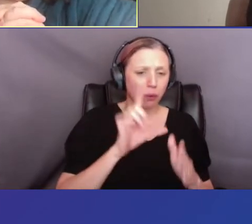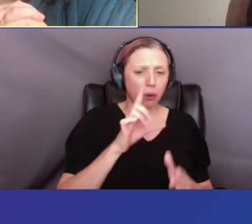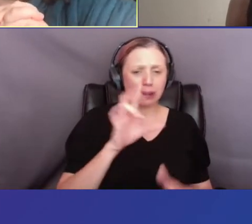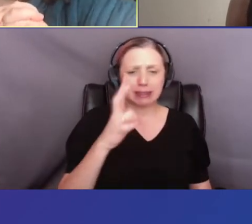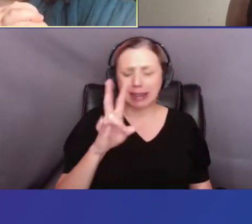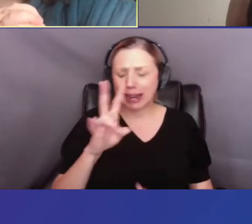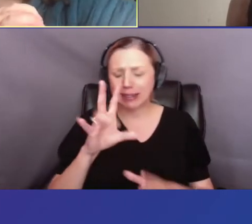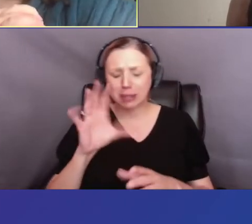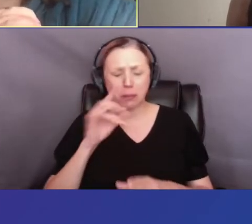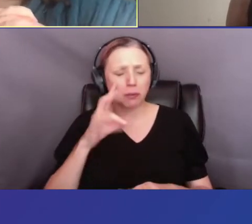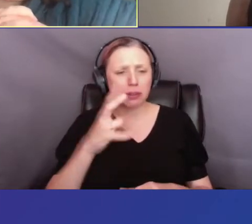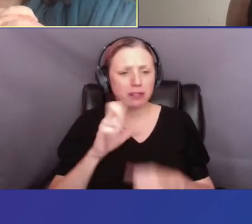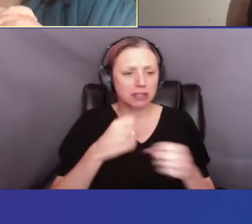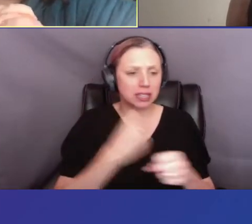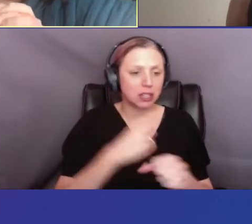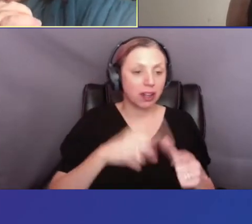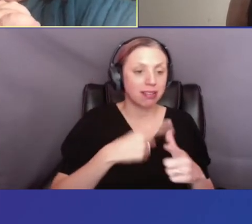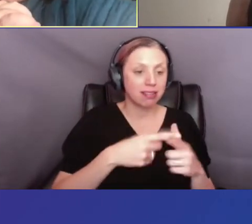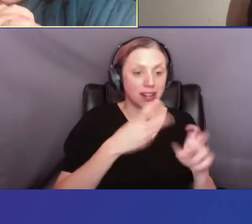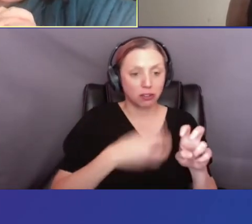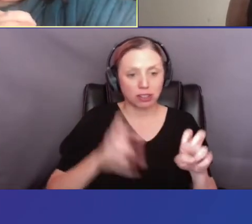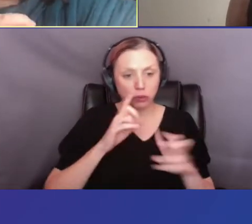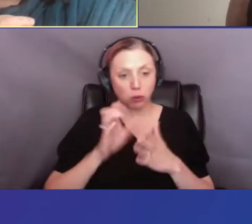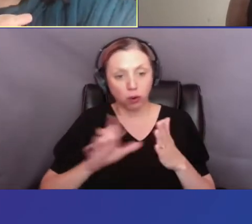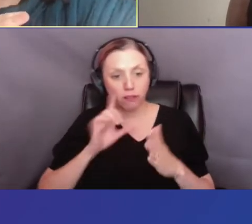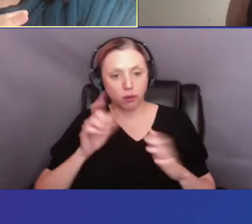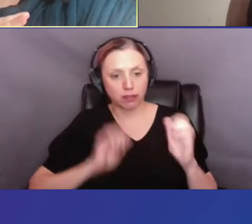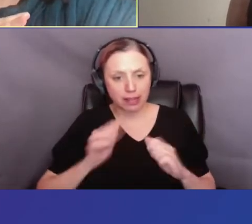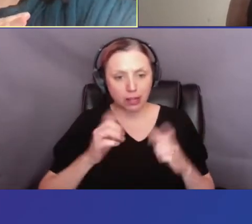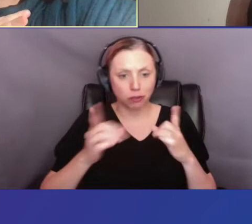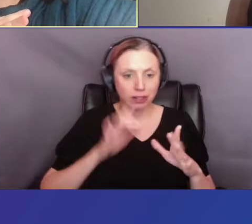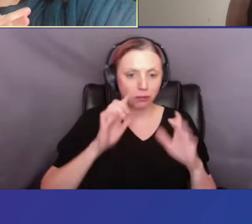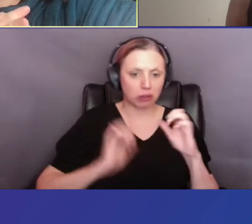directing mostly movement-heavy work.